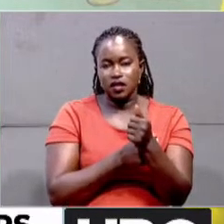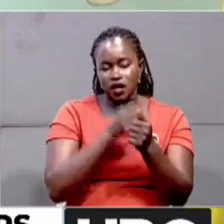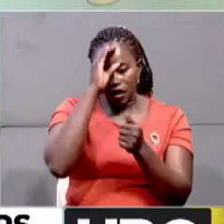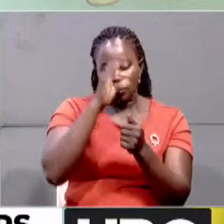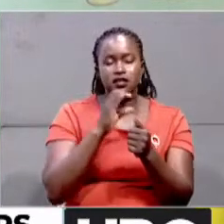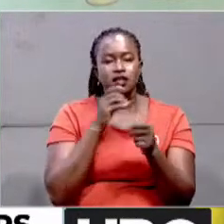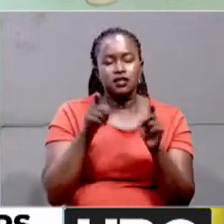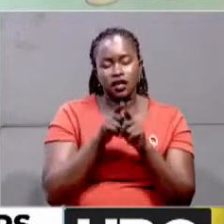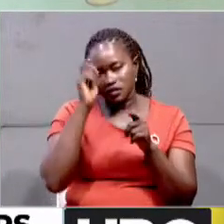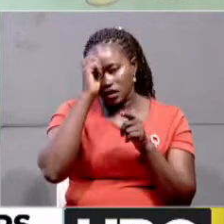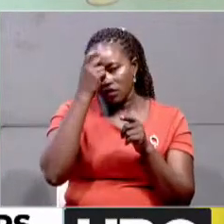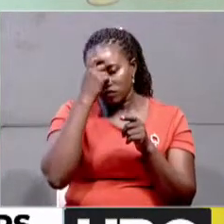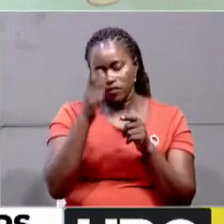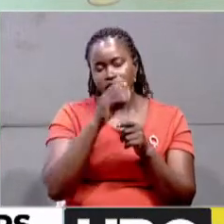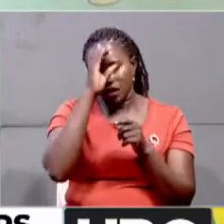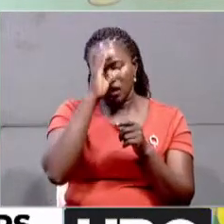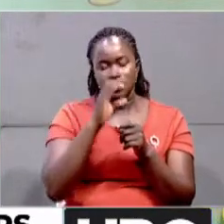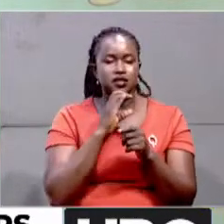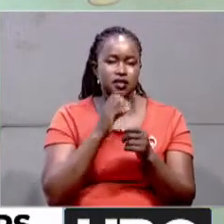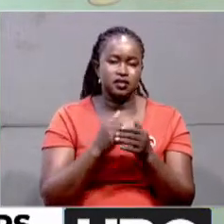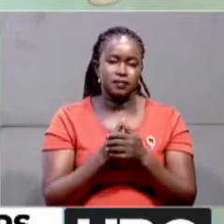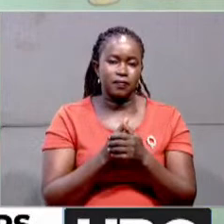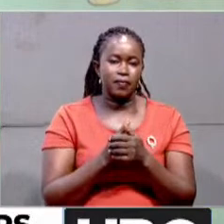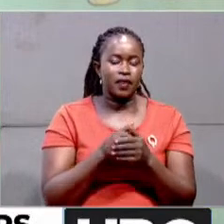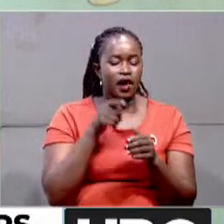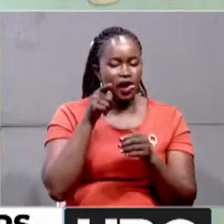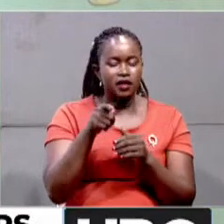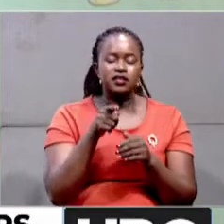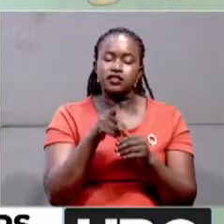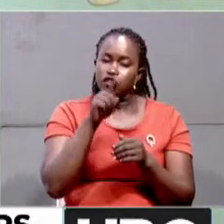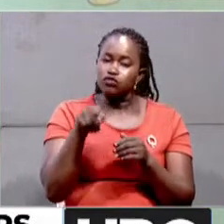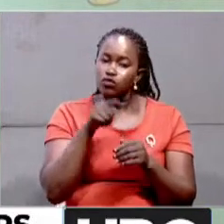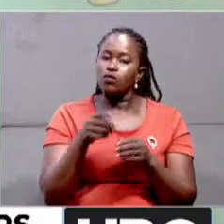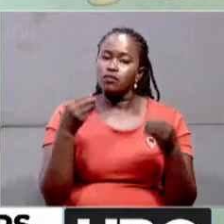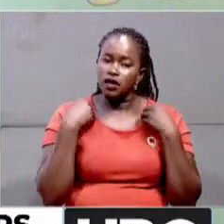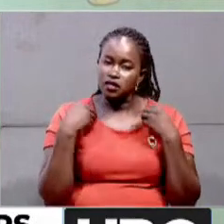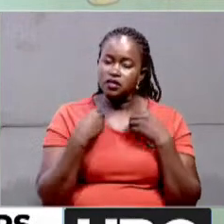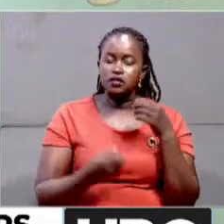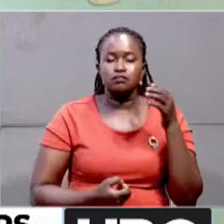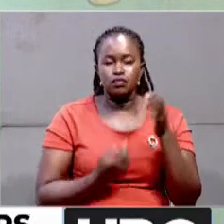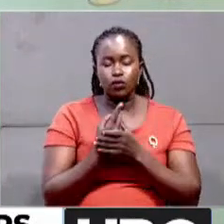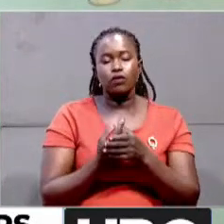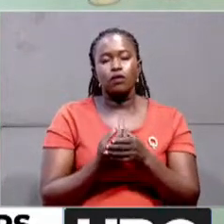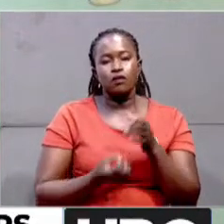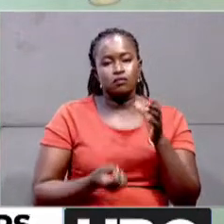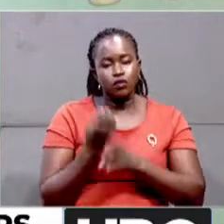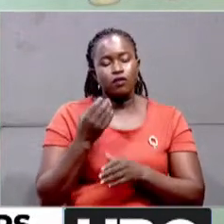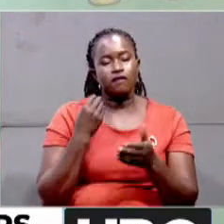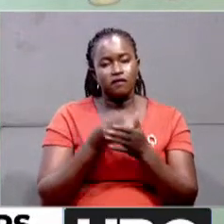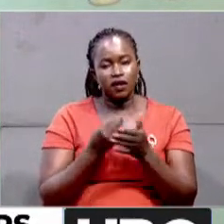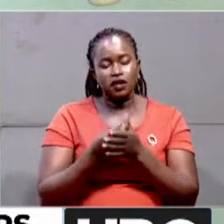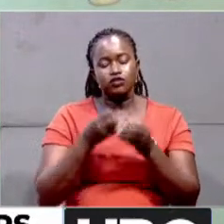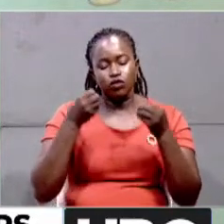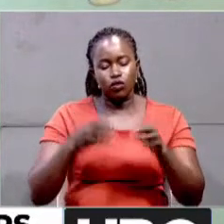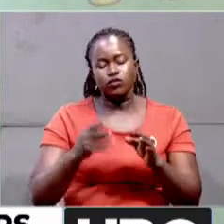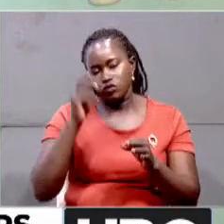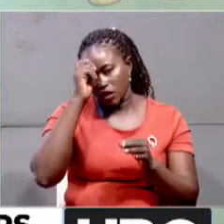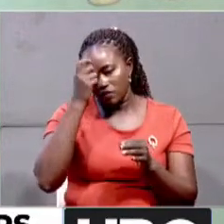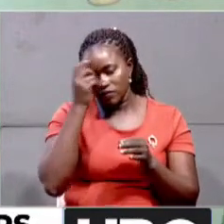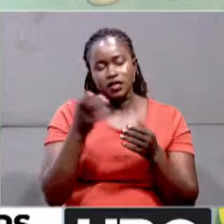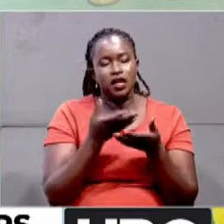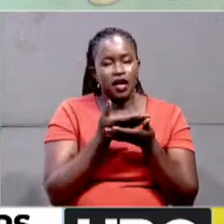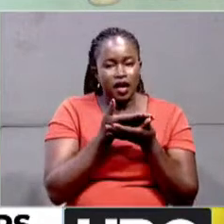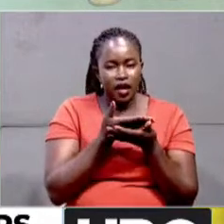government-sponsored candidates. This is a fraudulent practice that causes financial loss to government. Any head